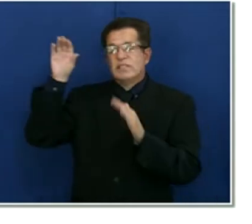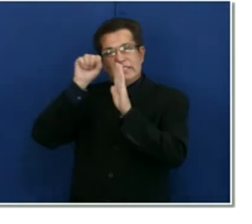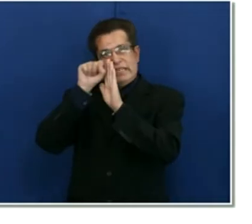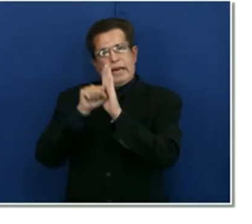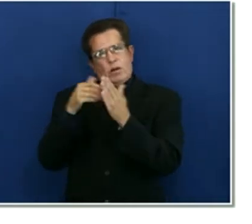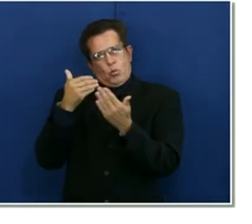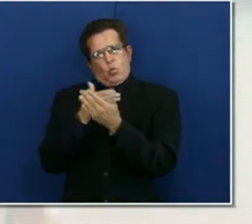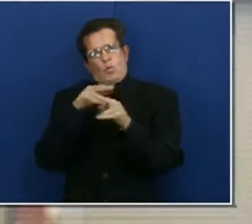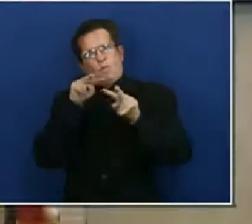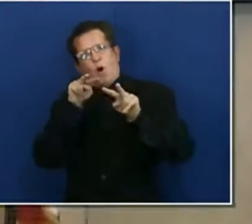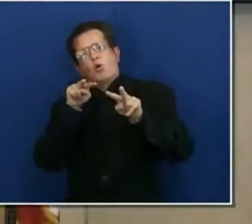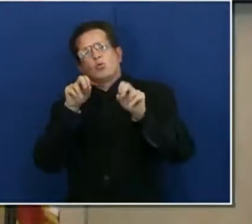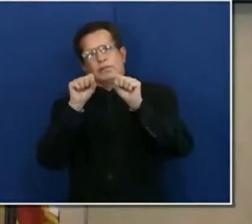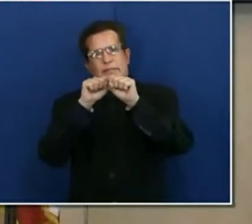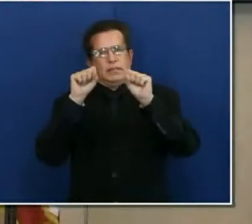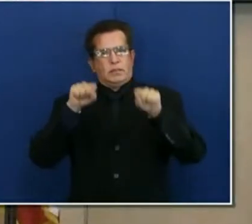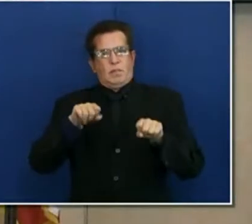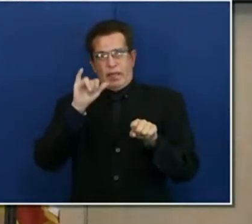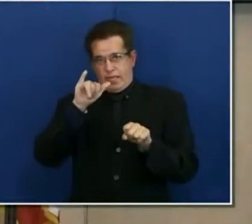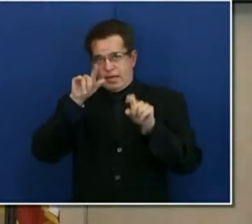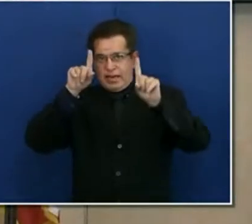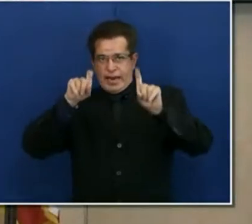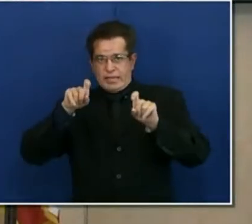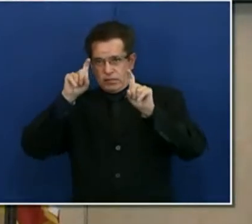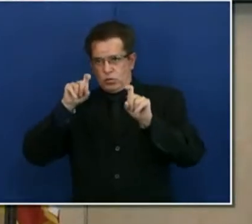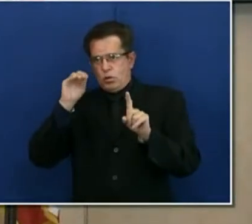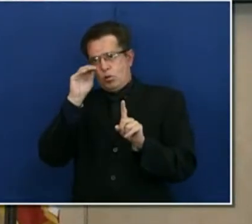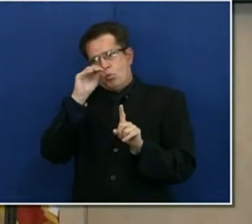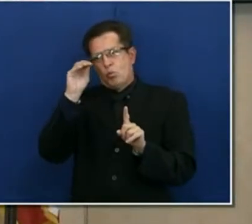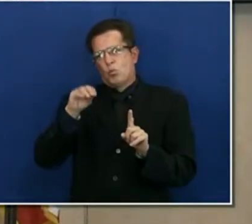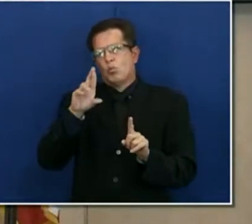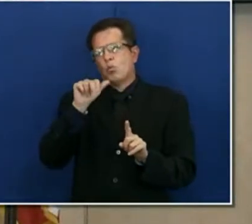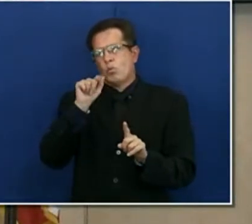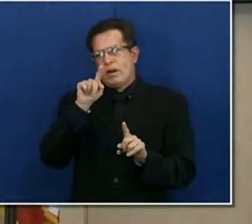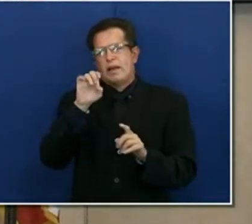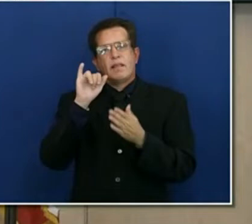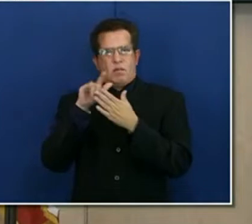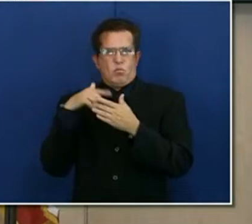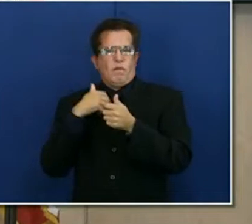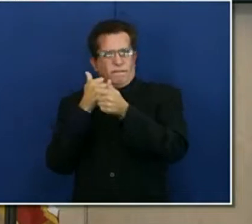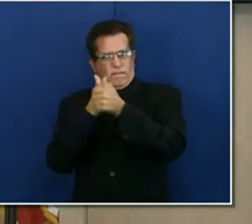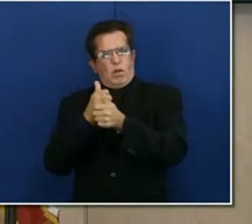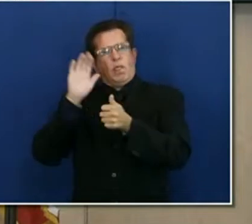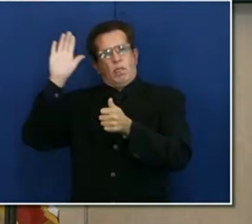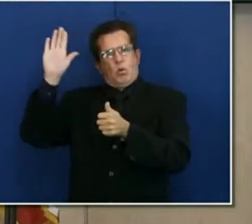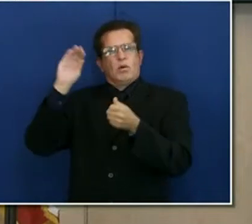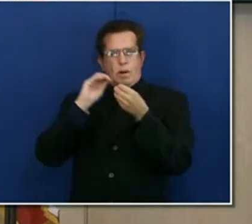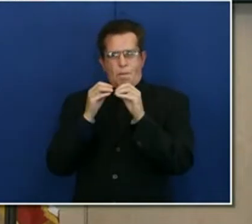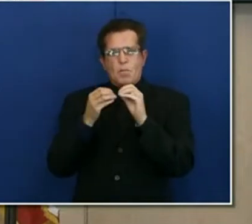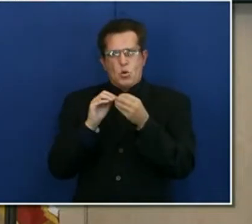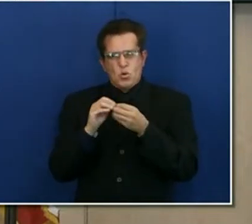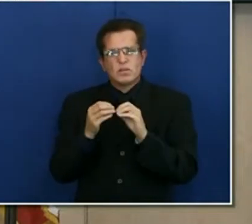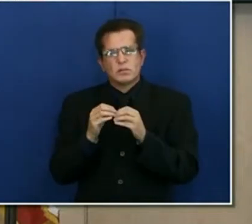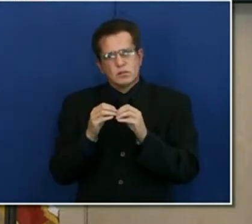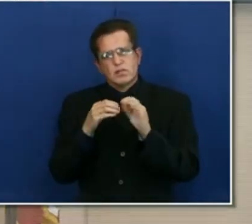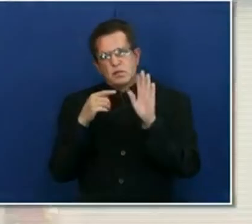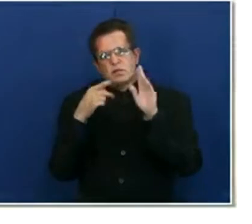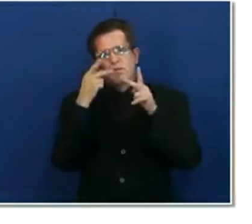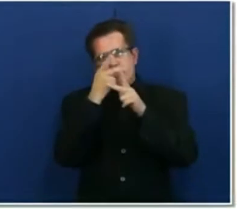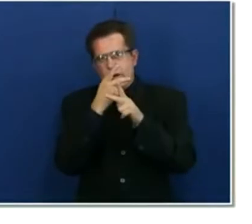system, the case rate and testing positivity were the core metrics. And